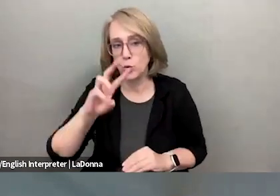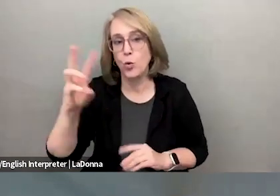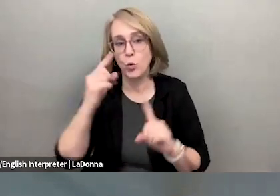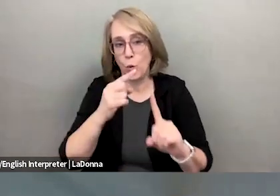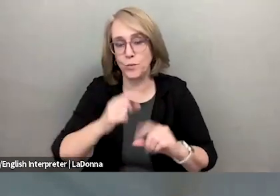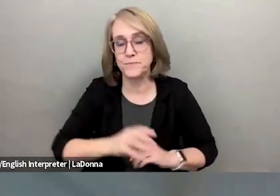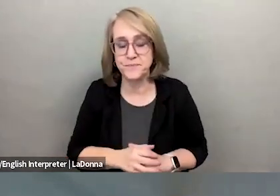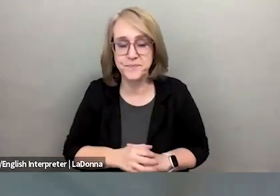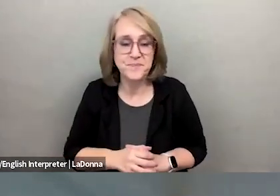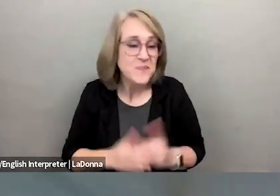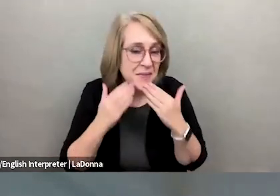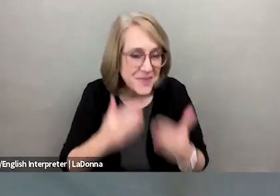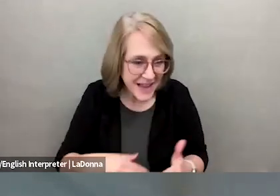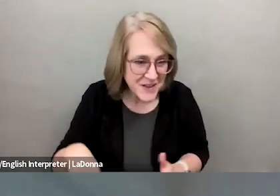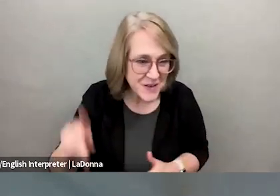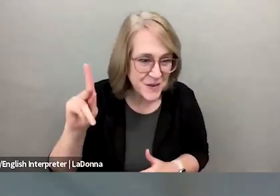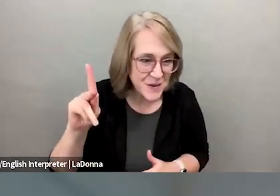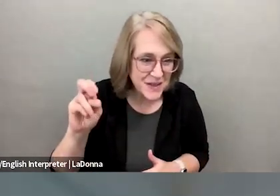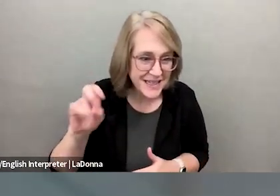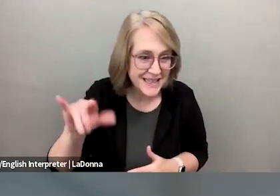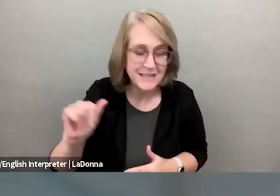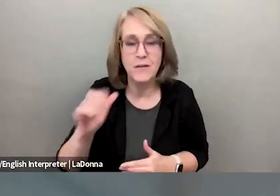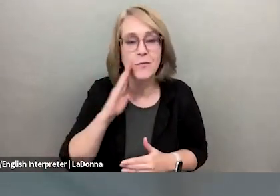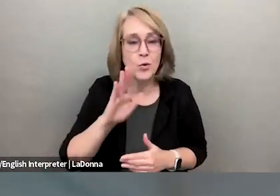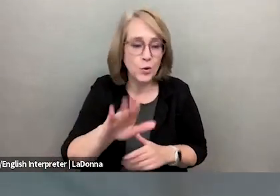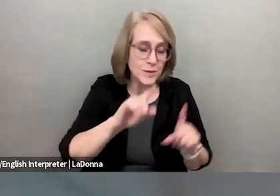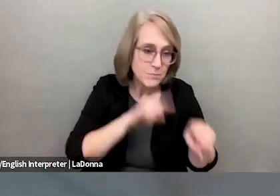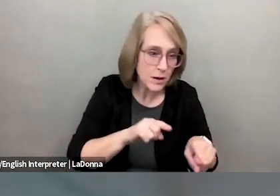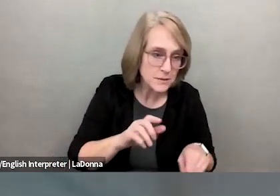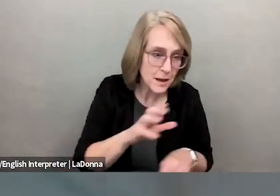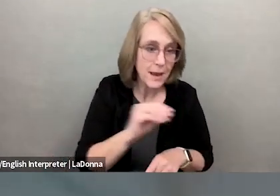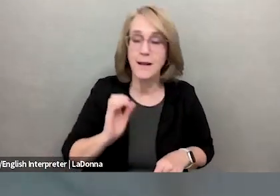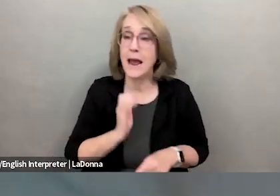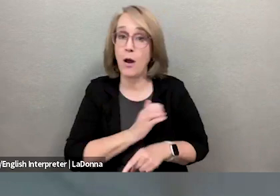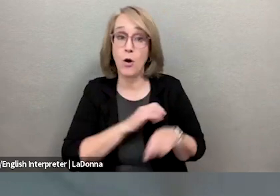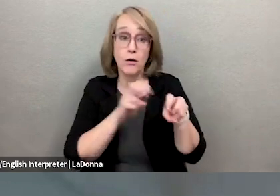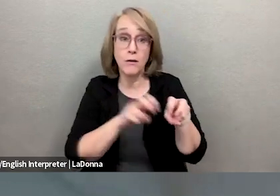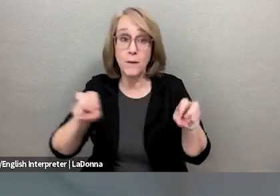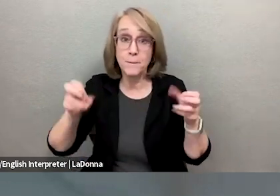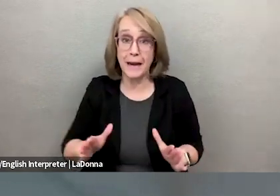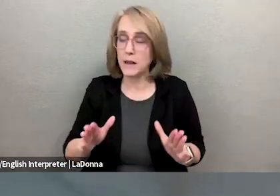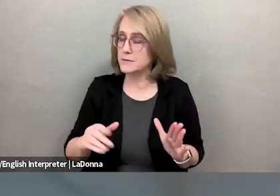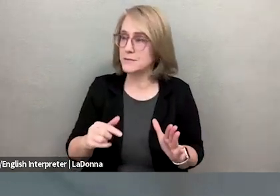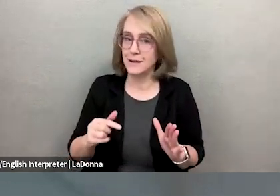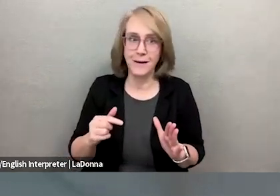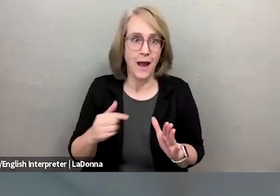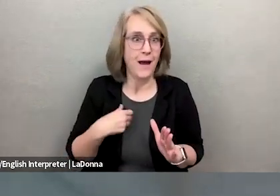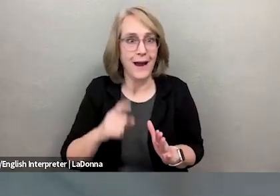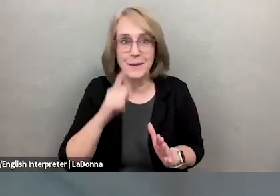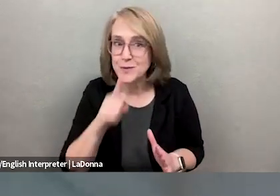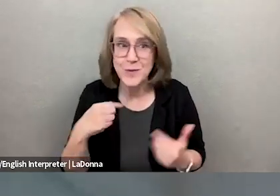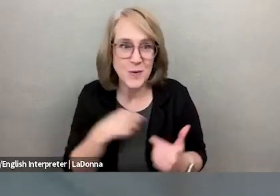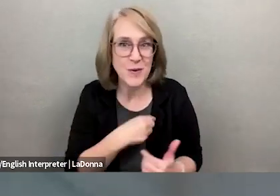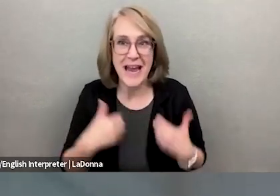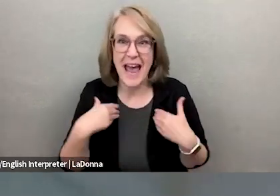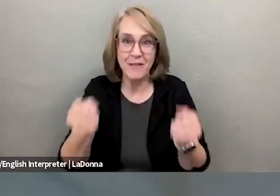Thank you, Keisha. Thank you very much for all of those responses. And to all our panelists, I'm assuming that there are a lot of questions out there